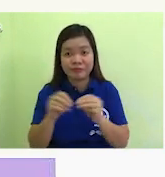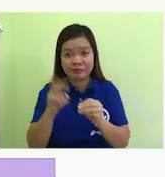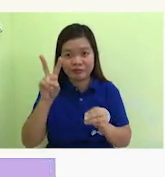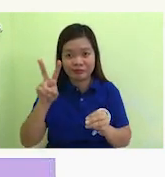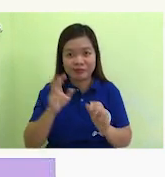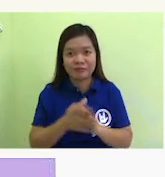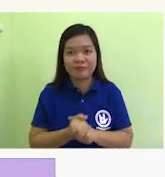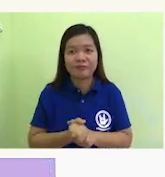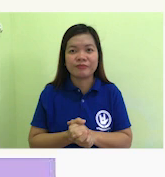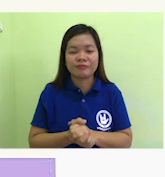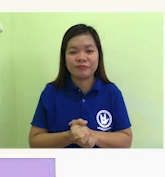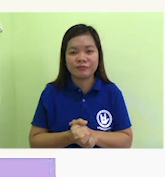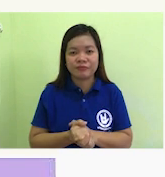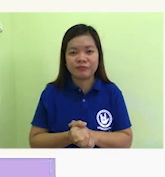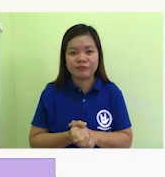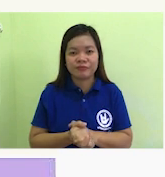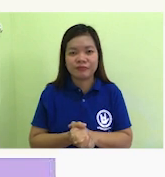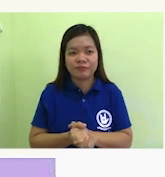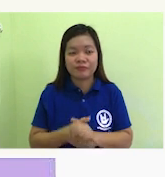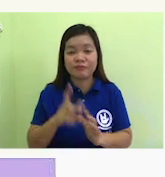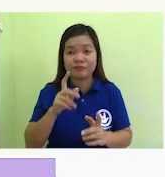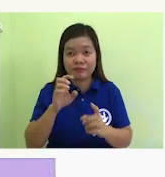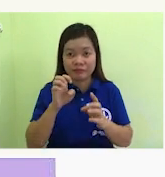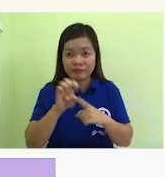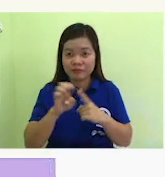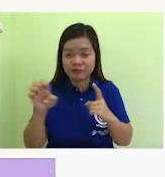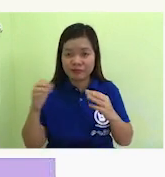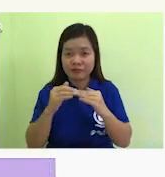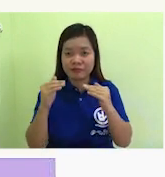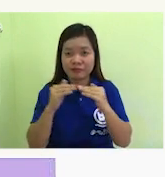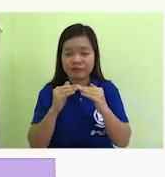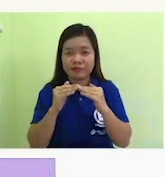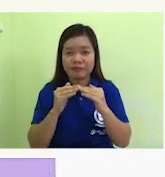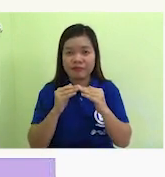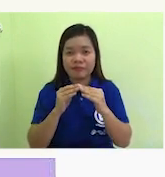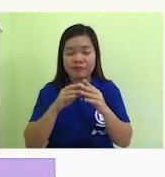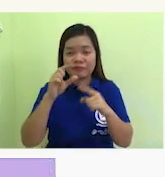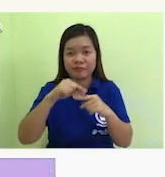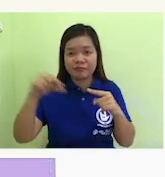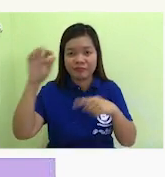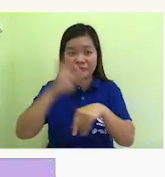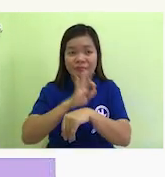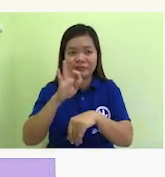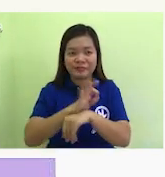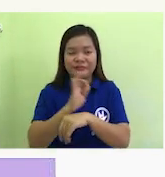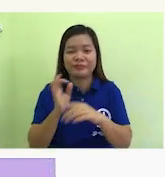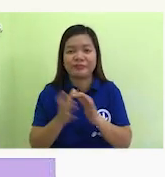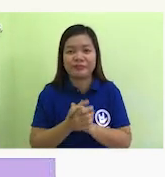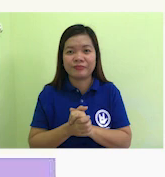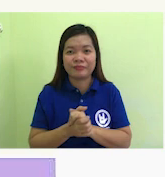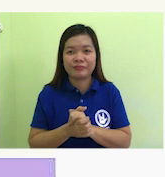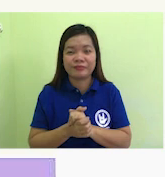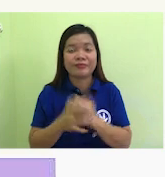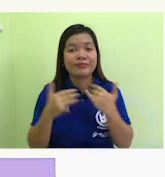3x plus 2. This is the equation of the quadratic